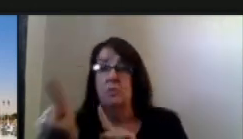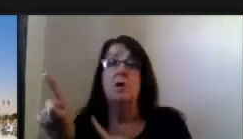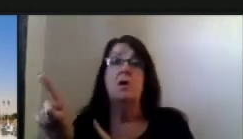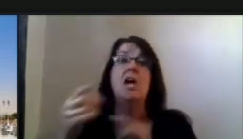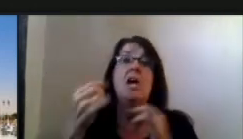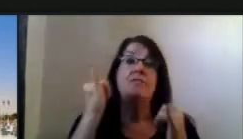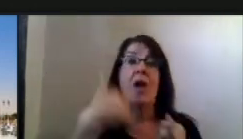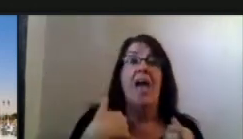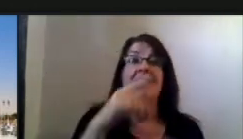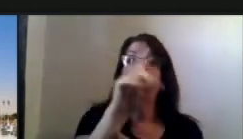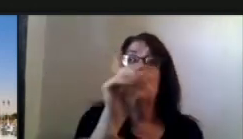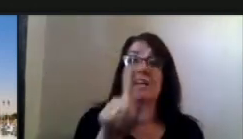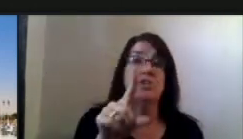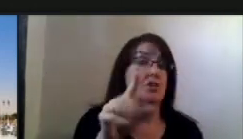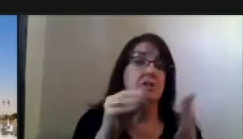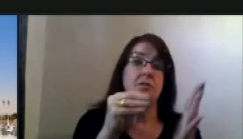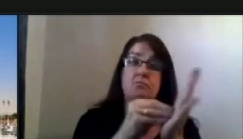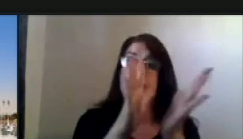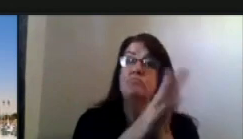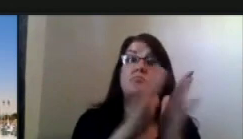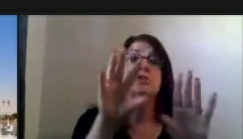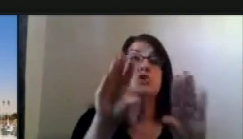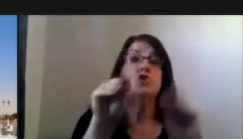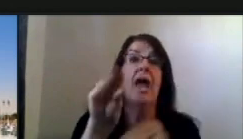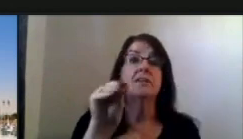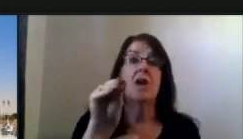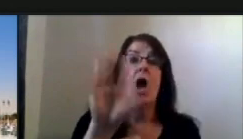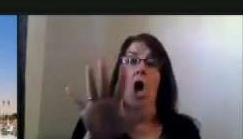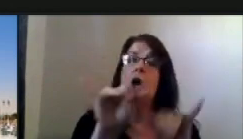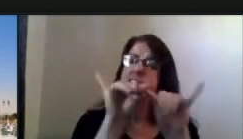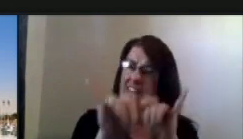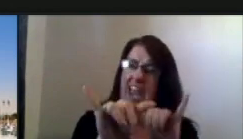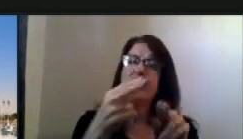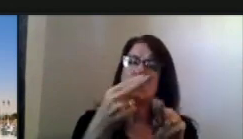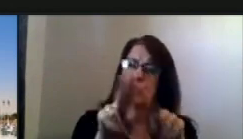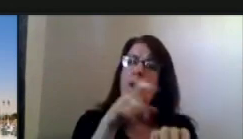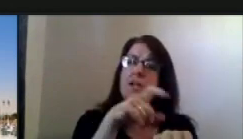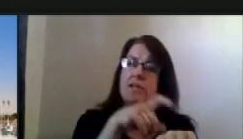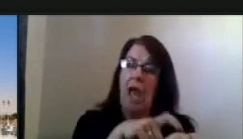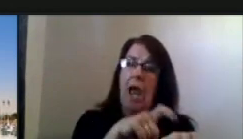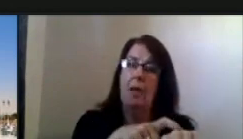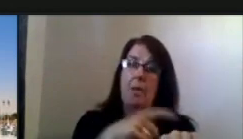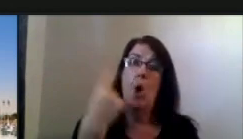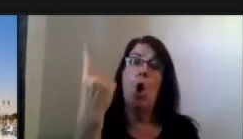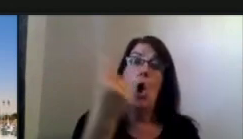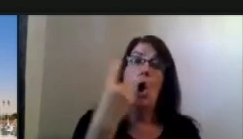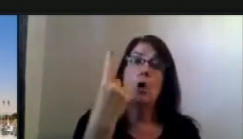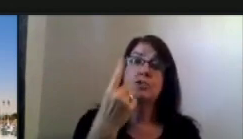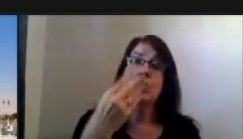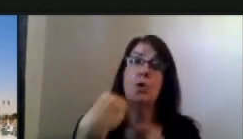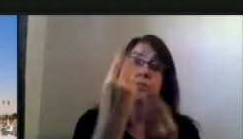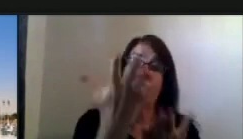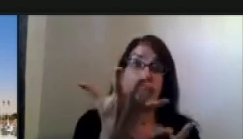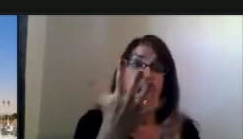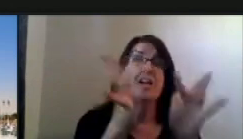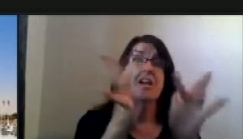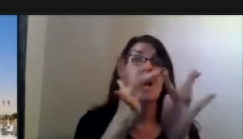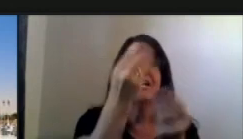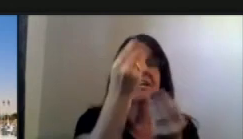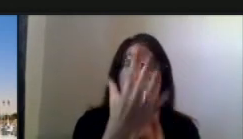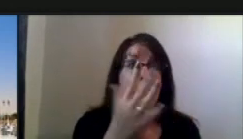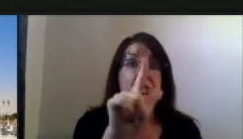any questions, just put them down in the chat. I'll be here for a little bit more, and I will also provide the contact info and the link to